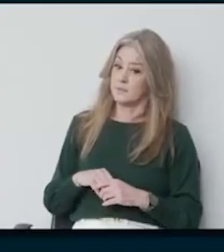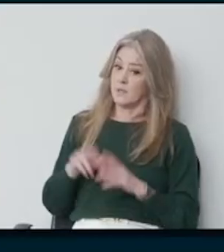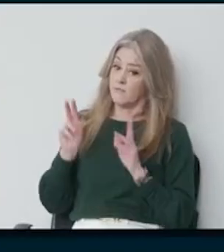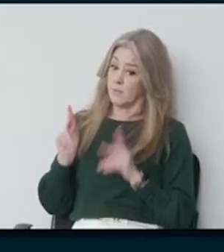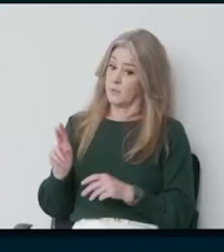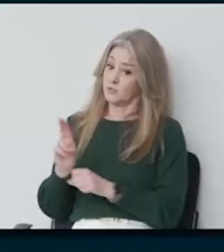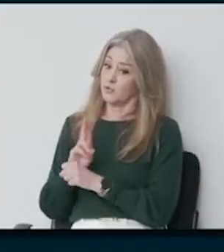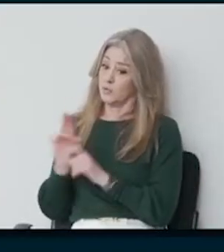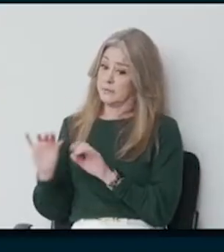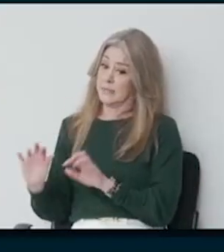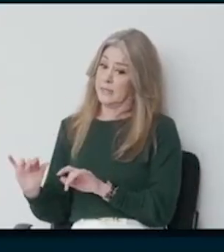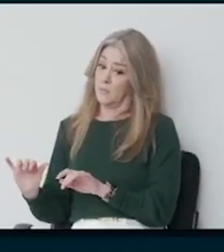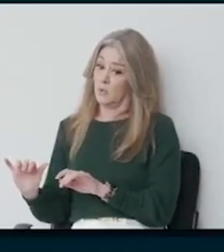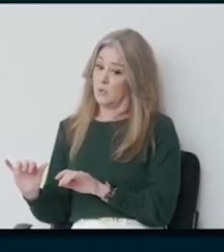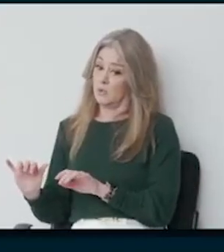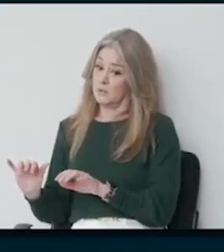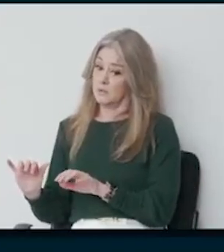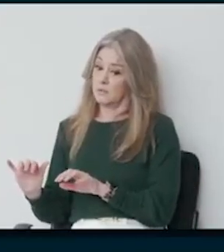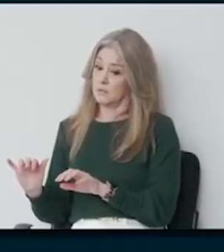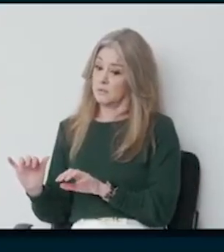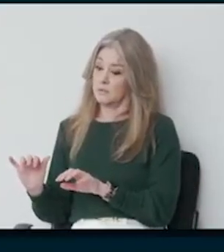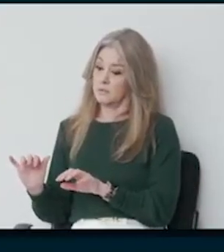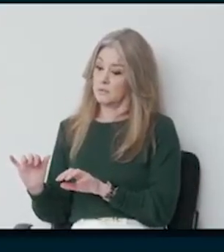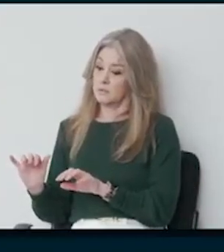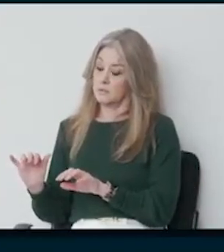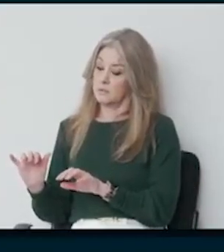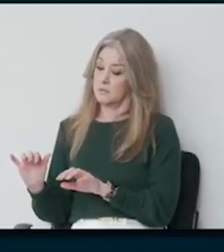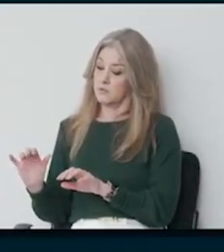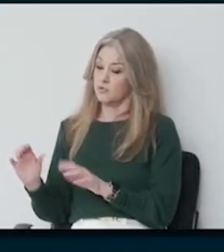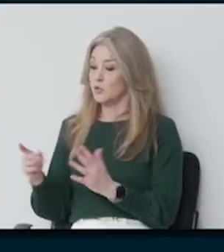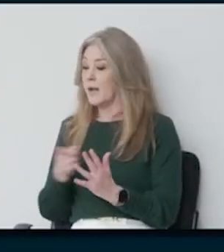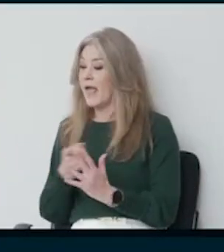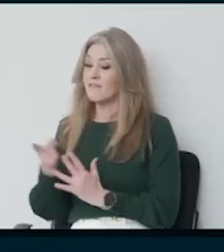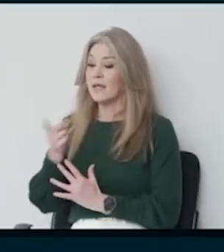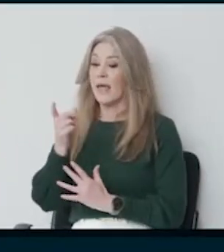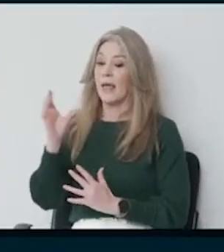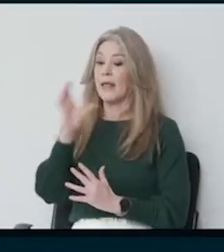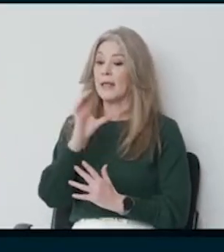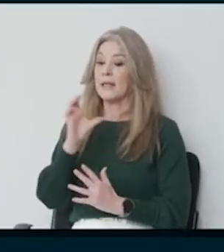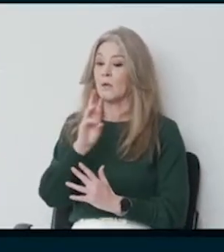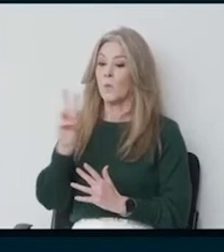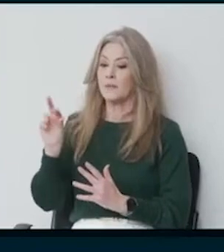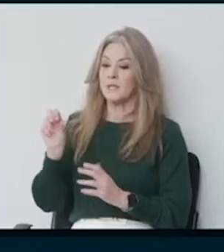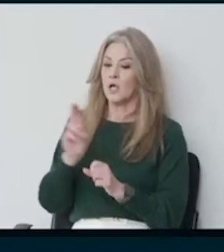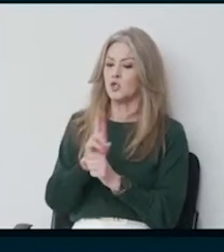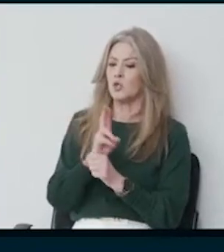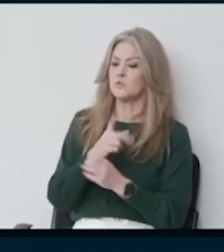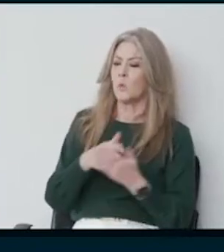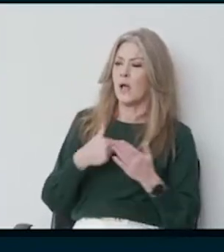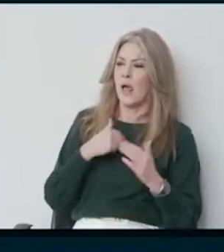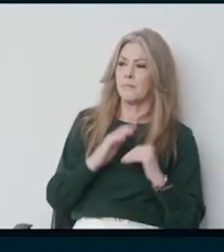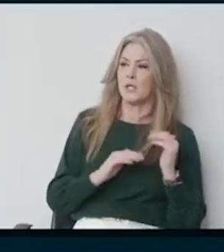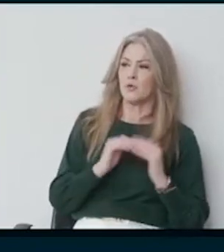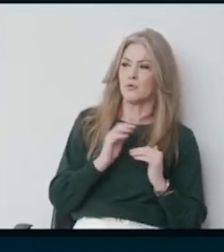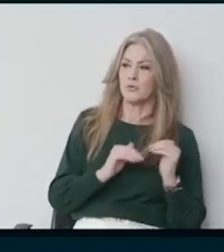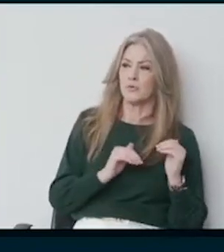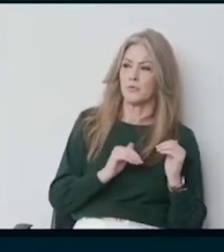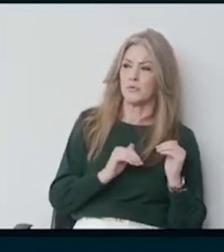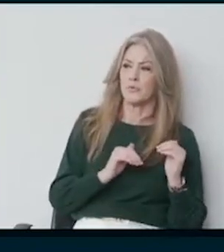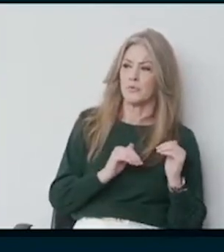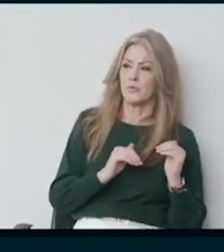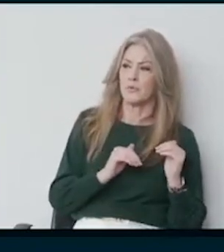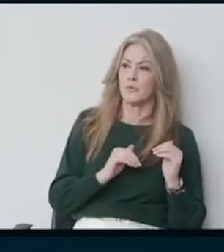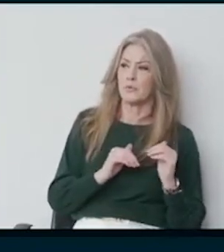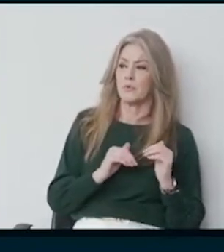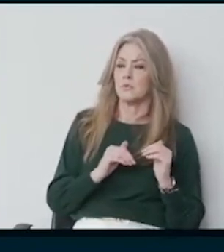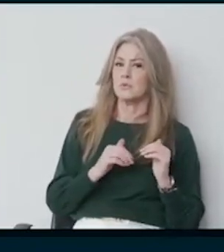a keyboard to navigate a web page use the thing I'm building? And so from one developer